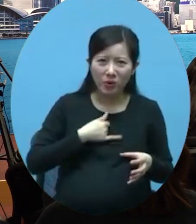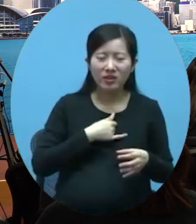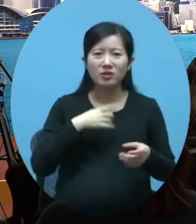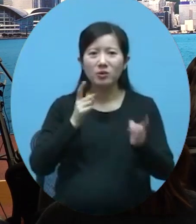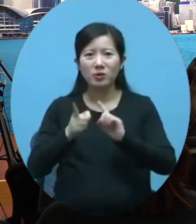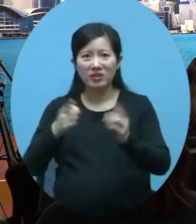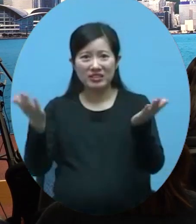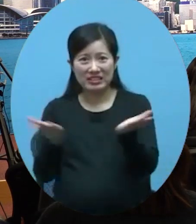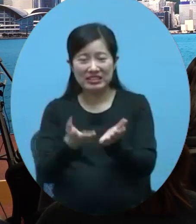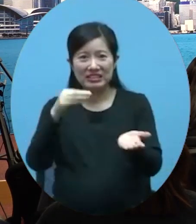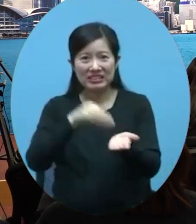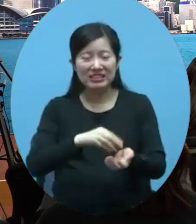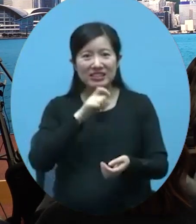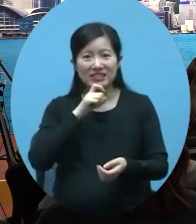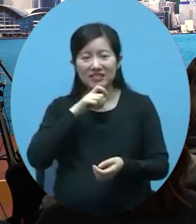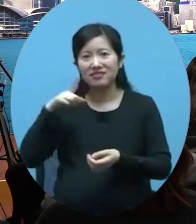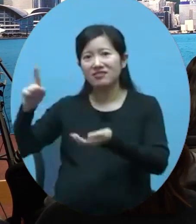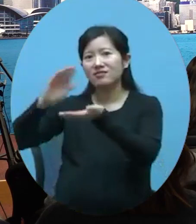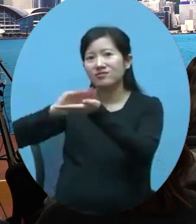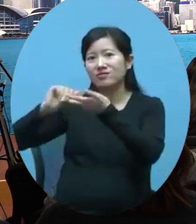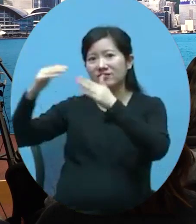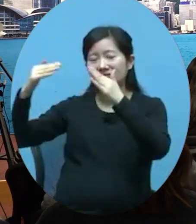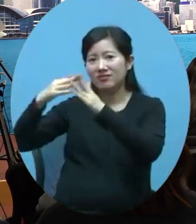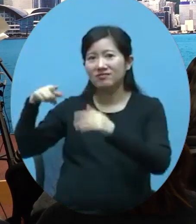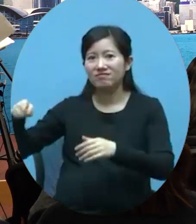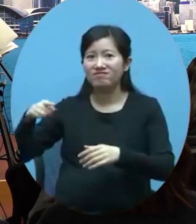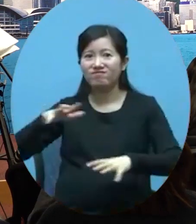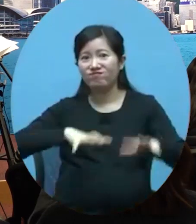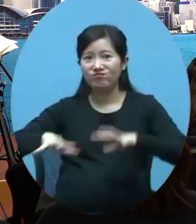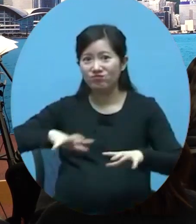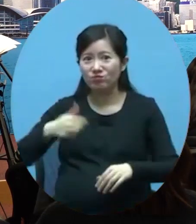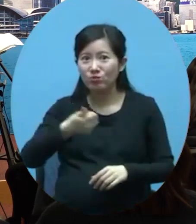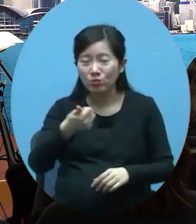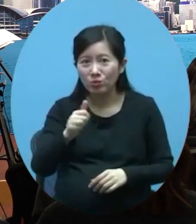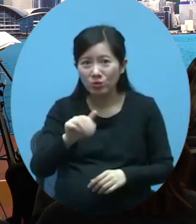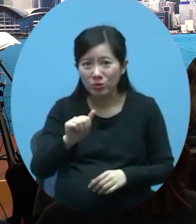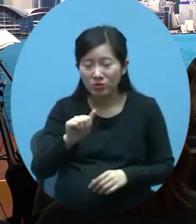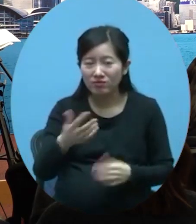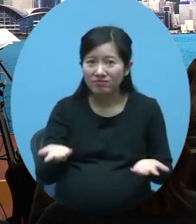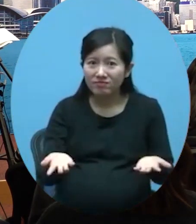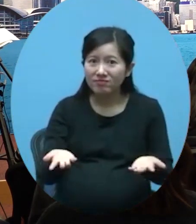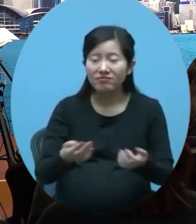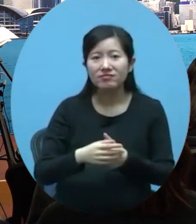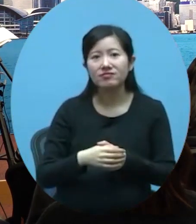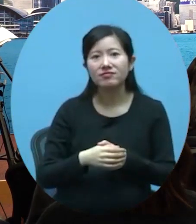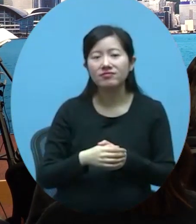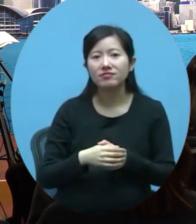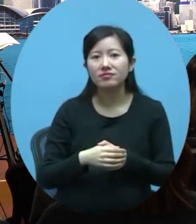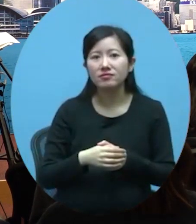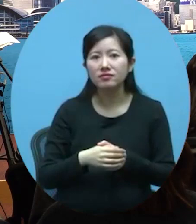of number of patients thank you okay so let me answer this question first of all when preparing for the